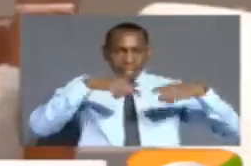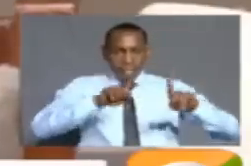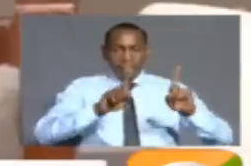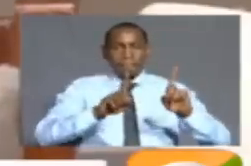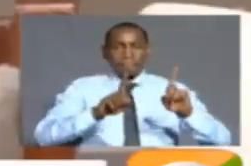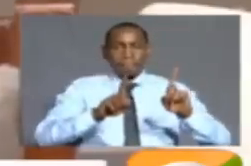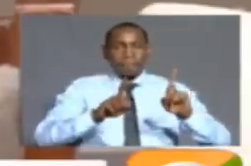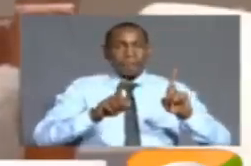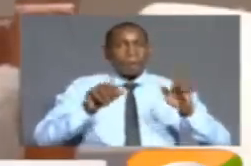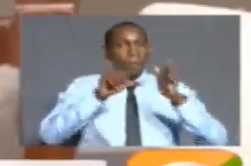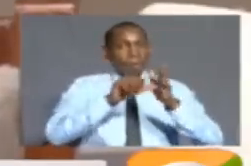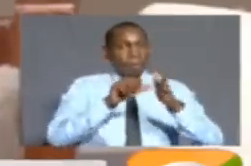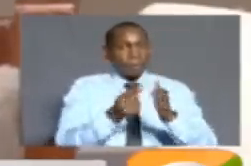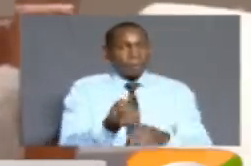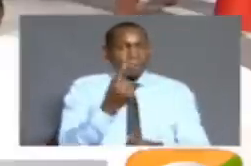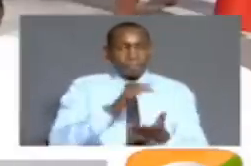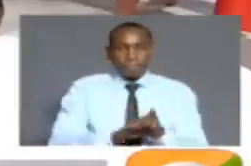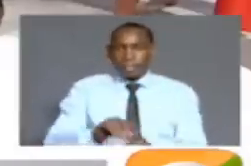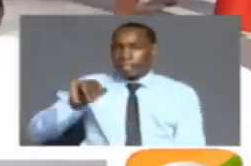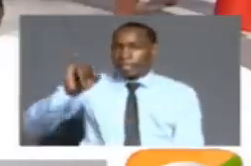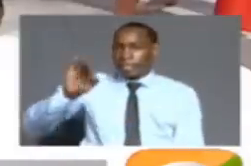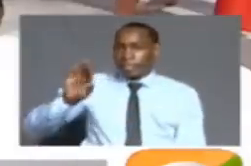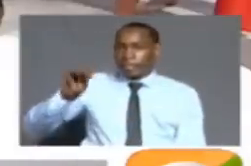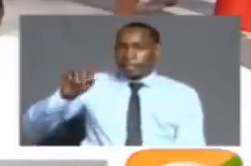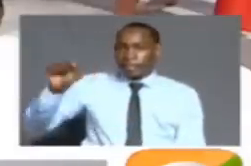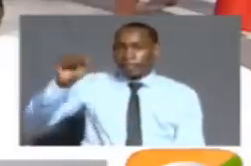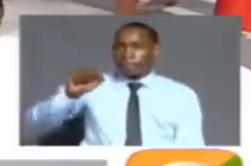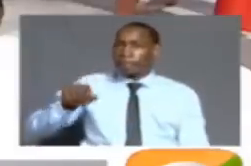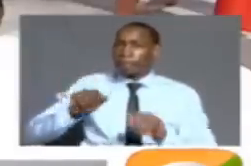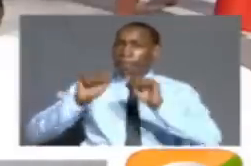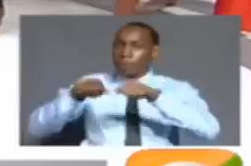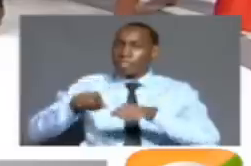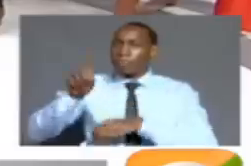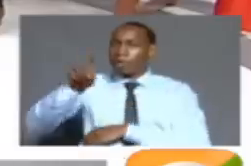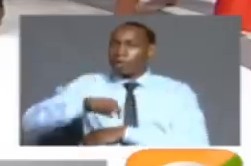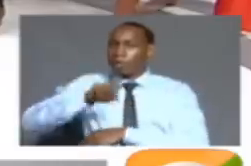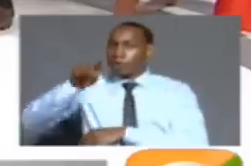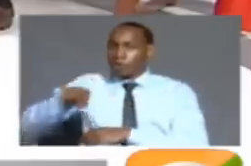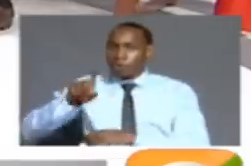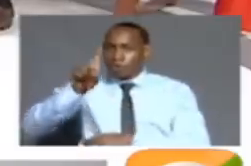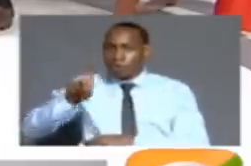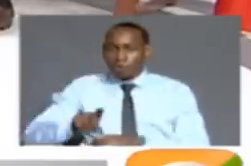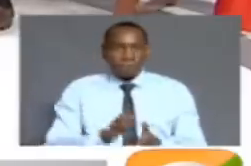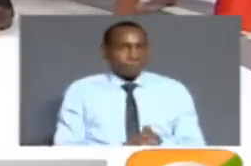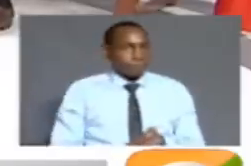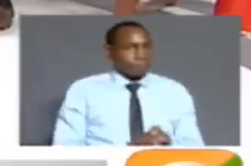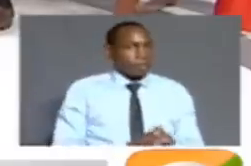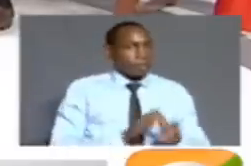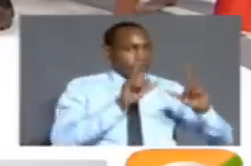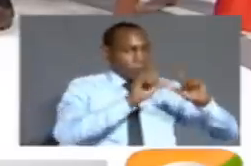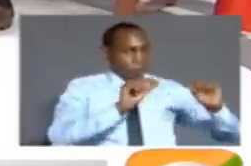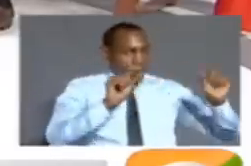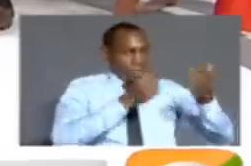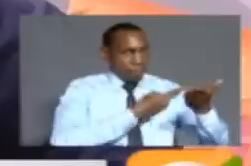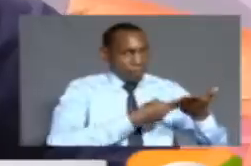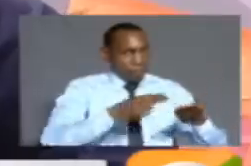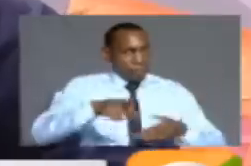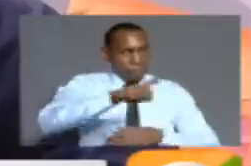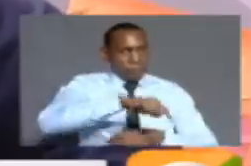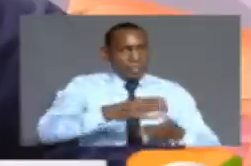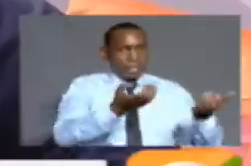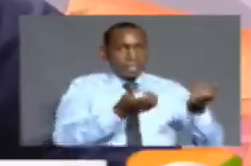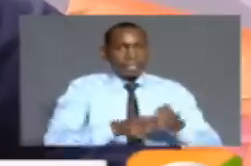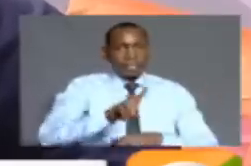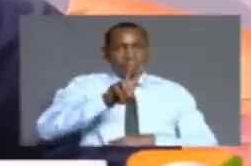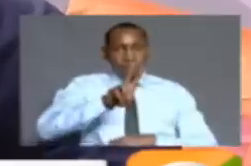this mess. Could otherwise, be wrong? If Mrs. Could if Miss be let me messed up? Let me just be very honest with you. We need two types of